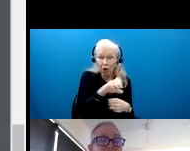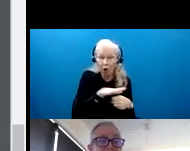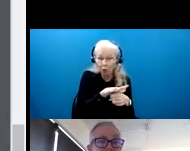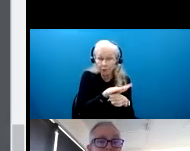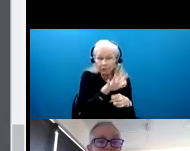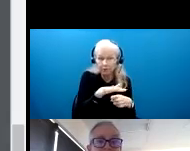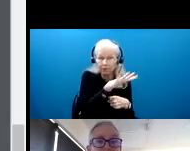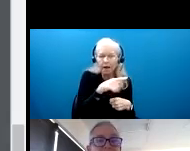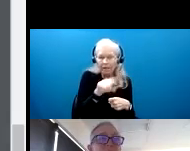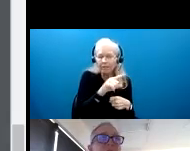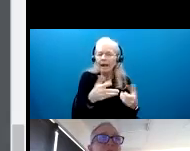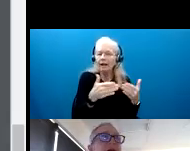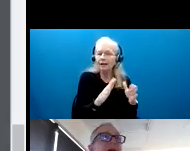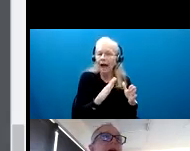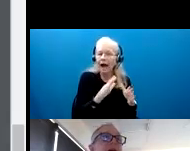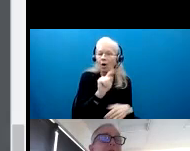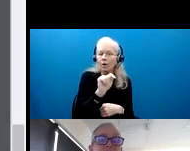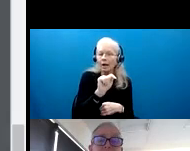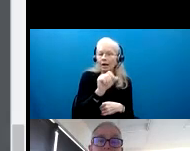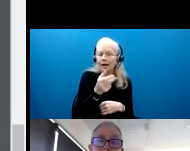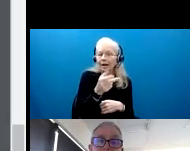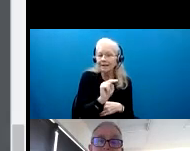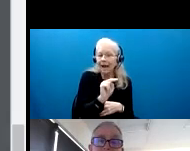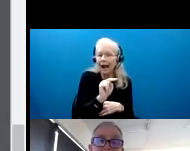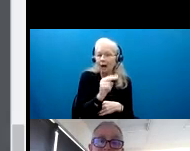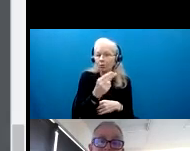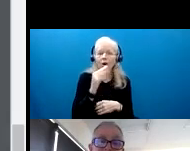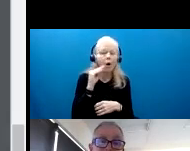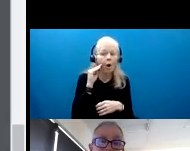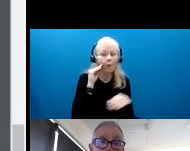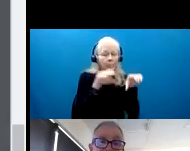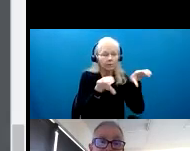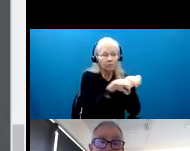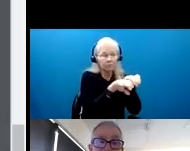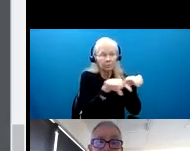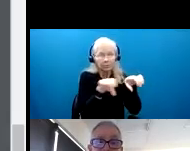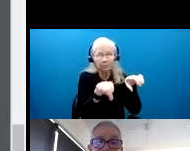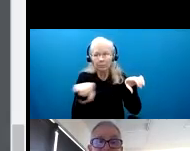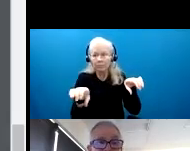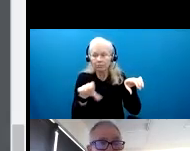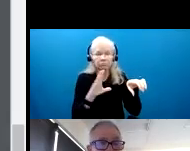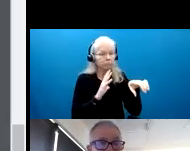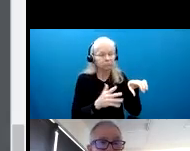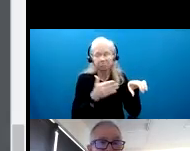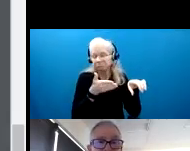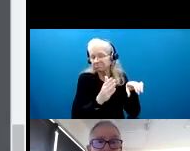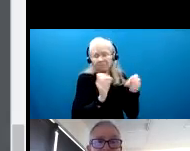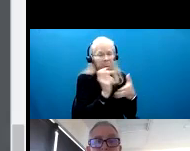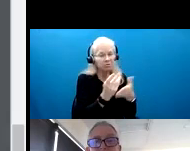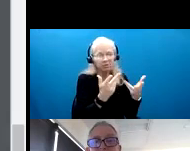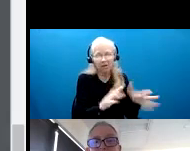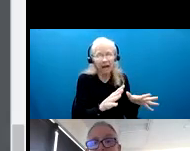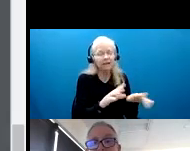attached townhomes outright. But if it's a site plan